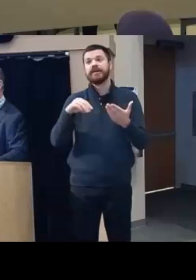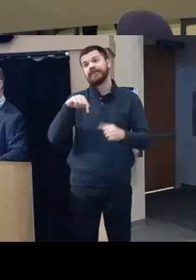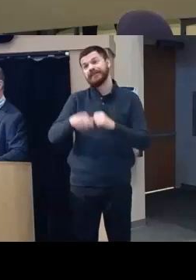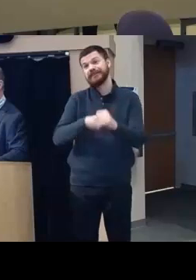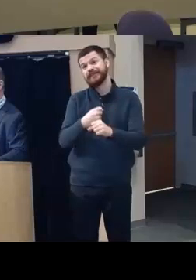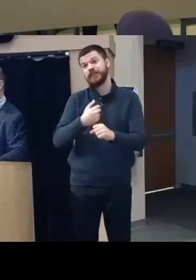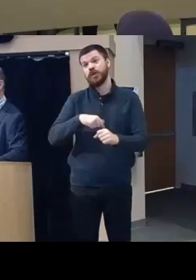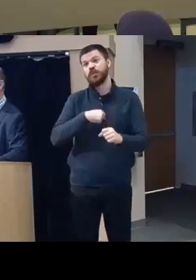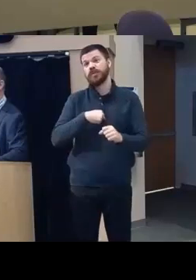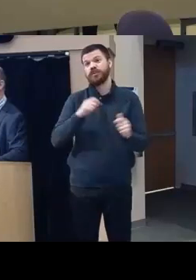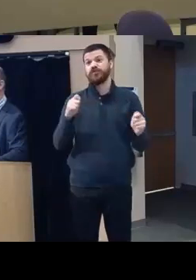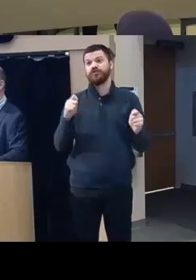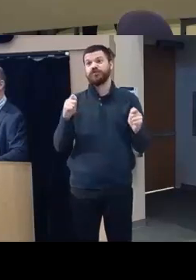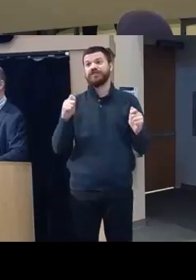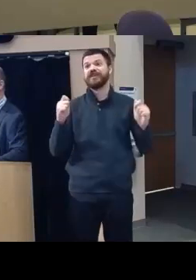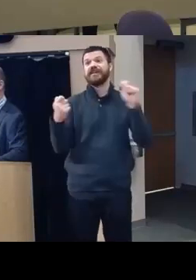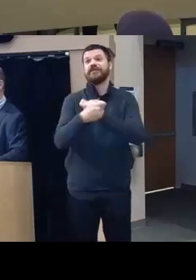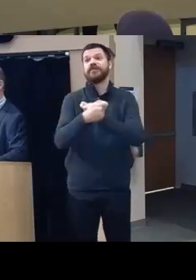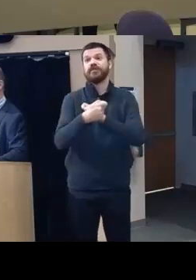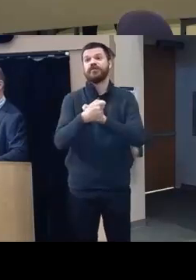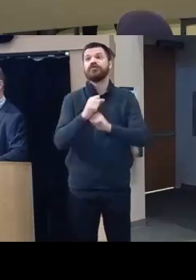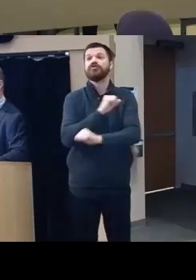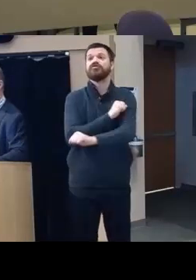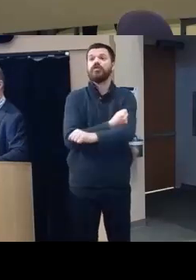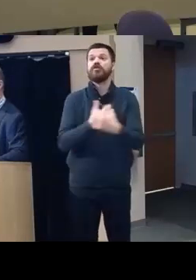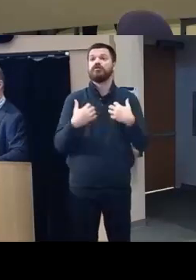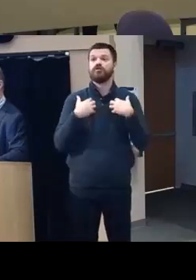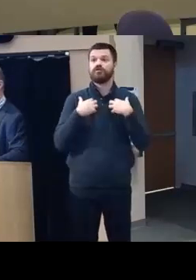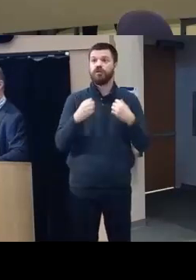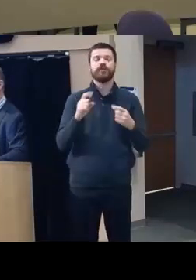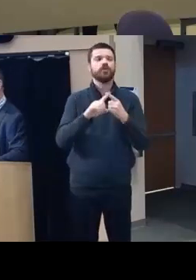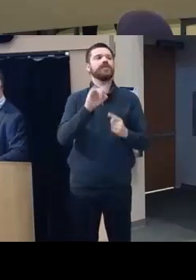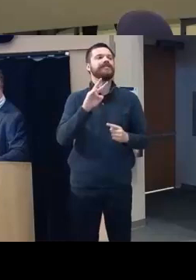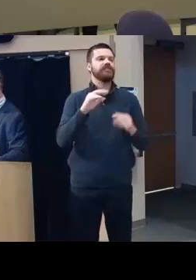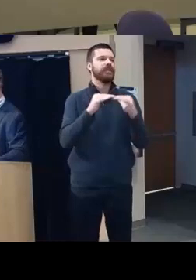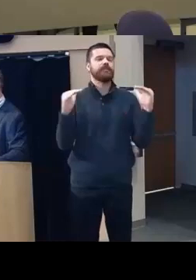that we transform our strong recovery program to the division level.